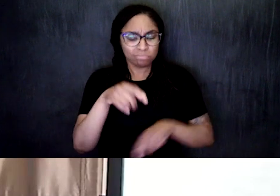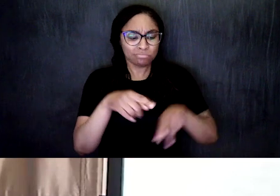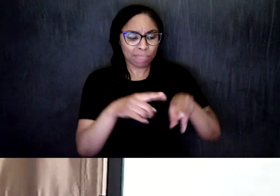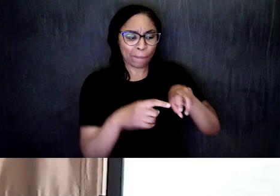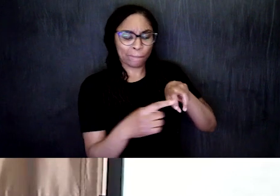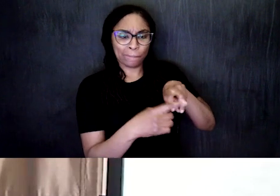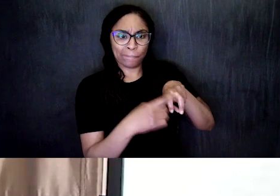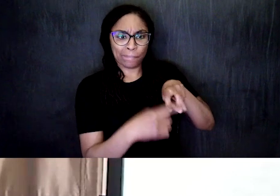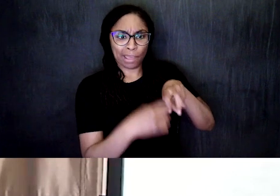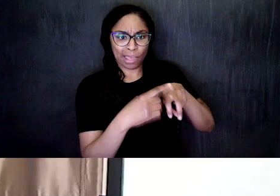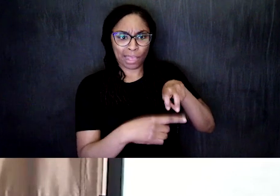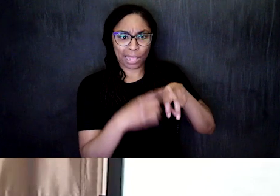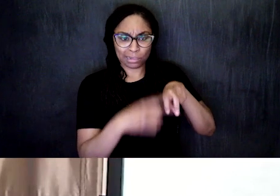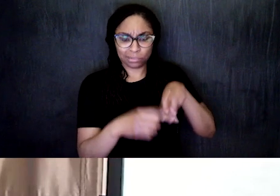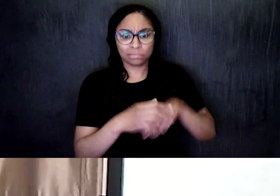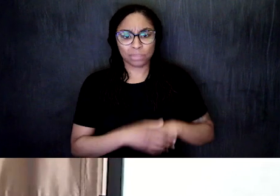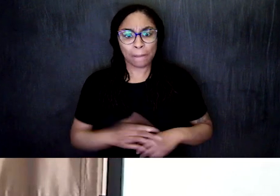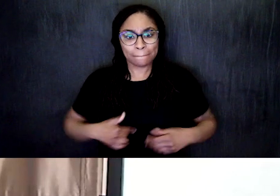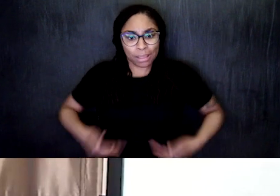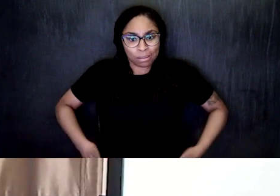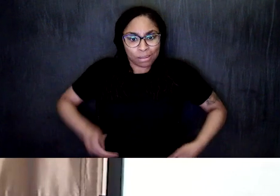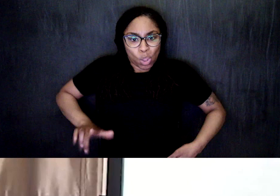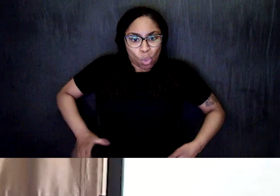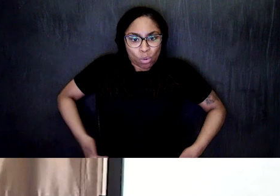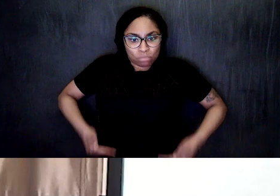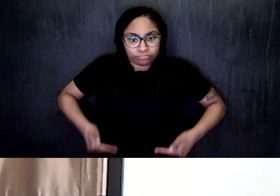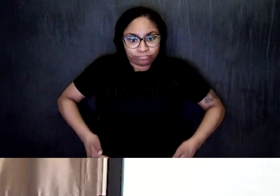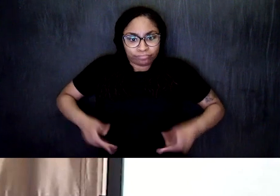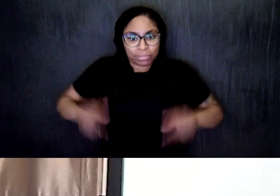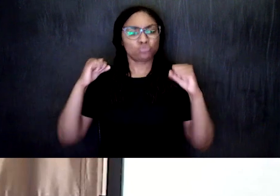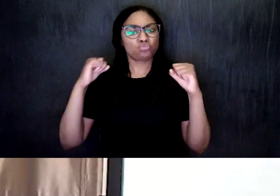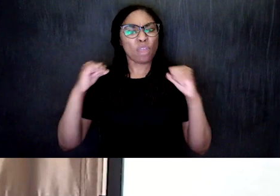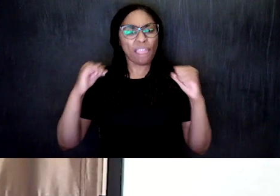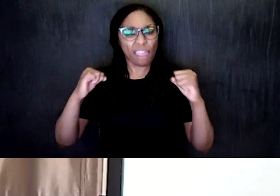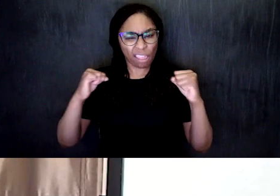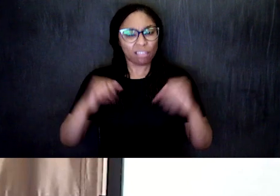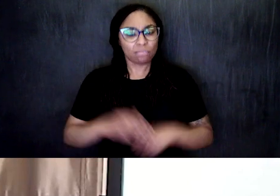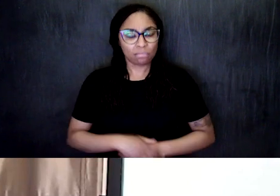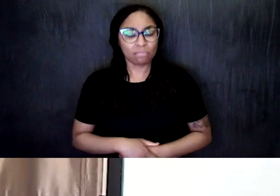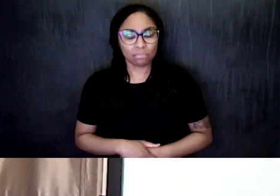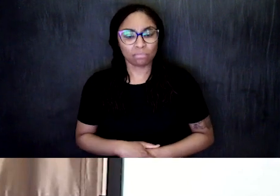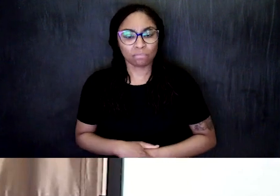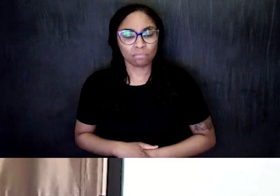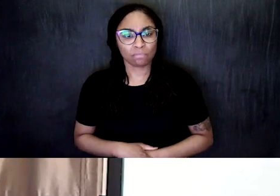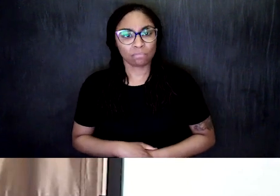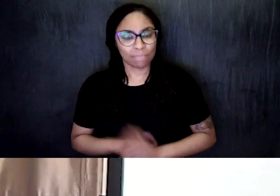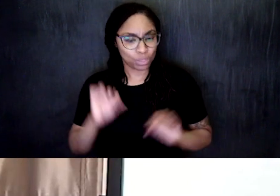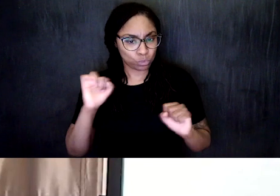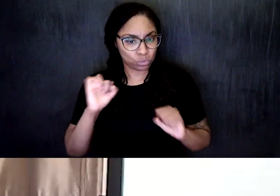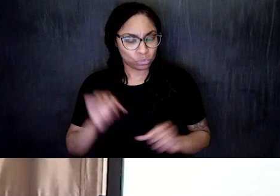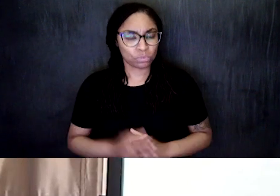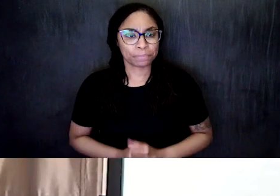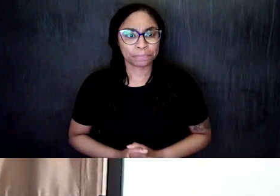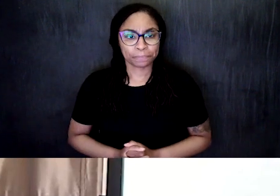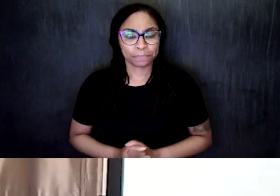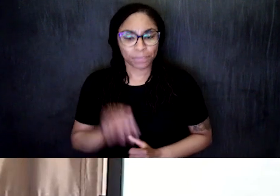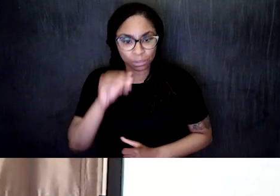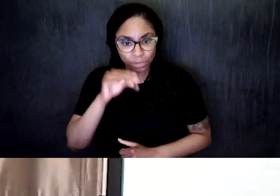breaths. Keep pulling in through those lower abdominals. This is strength again. Breathing in and